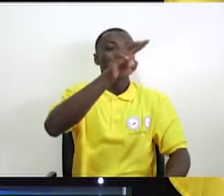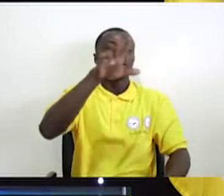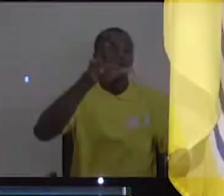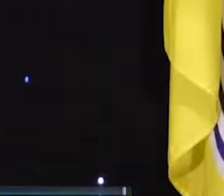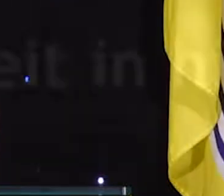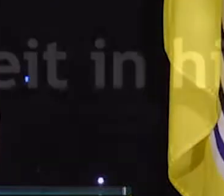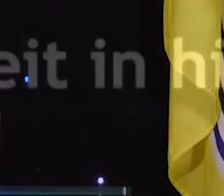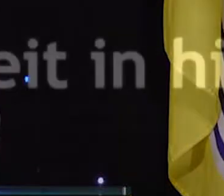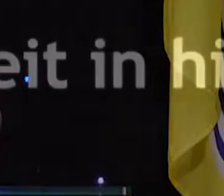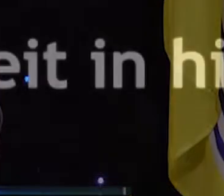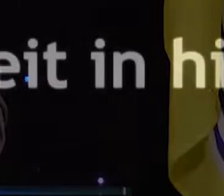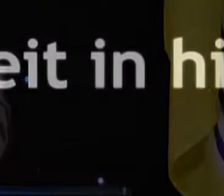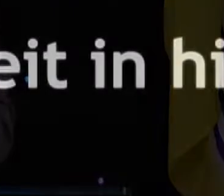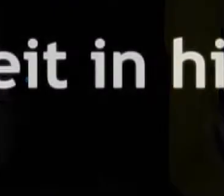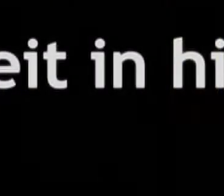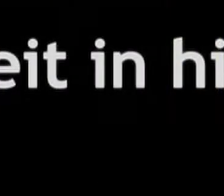Isaiah